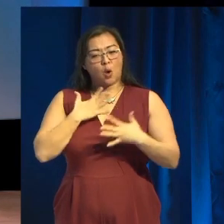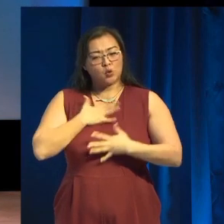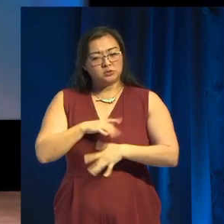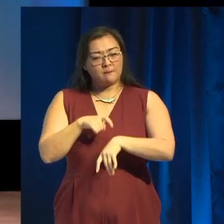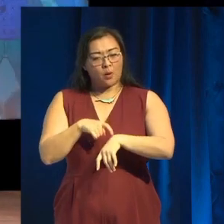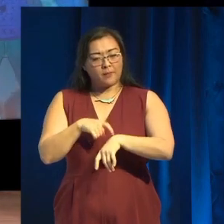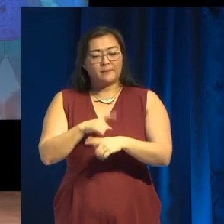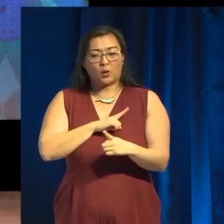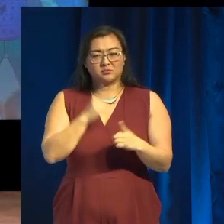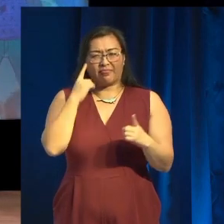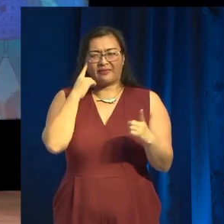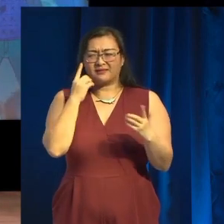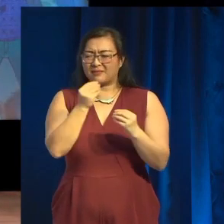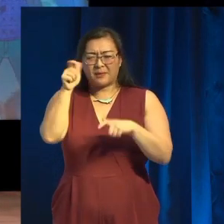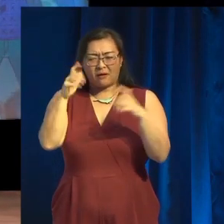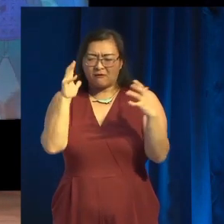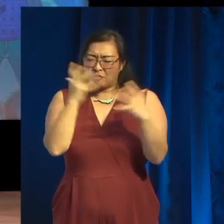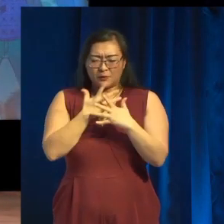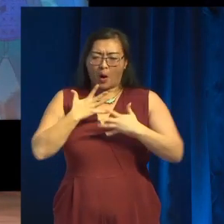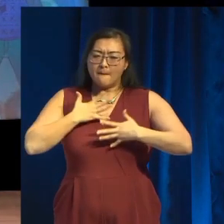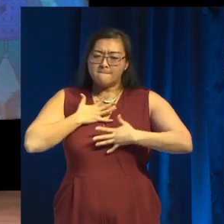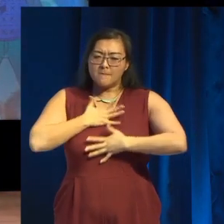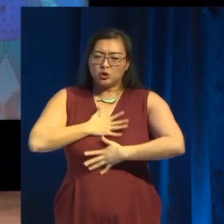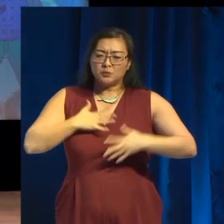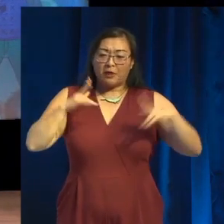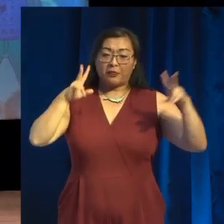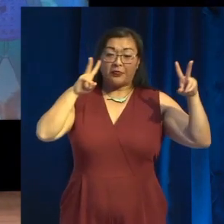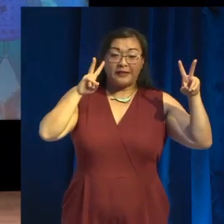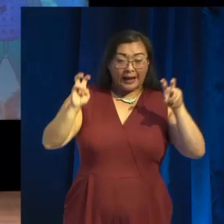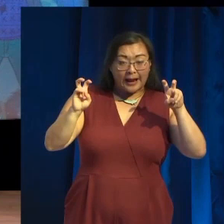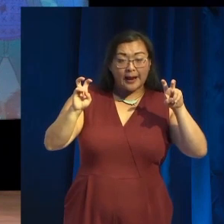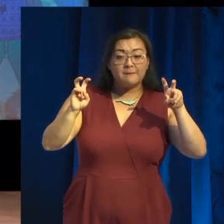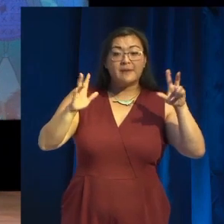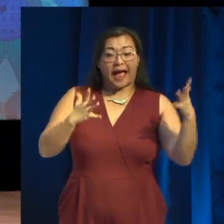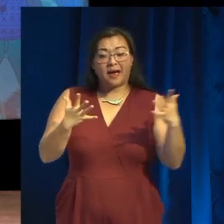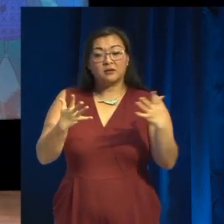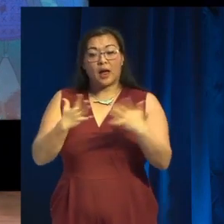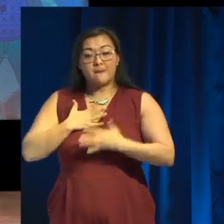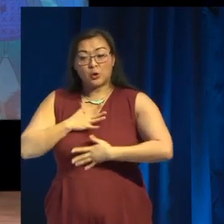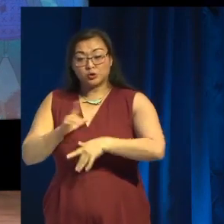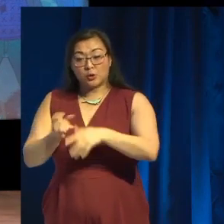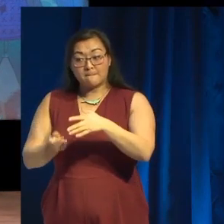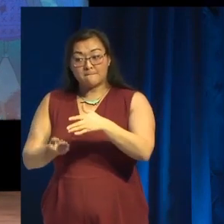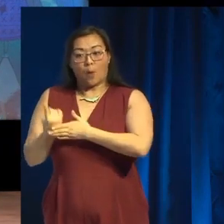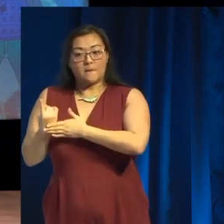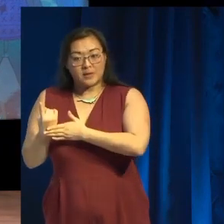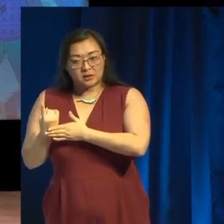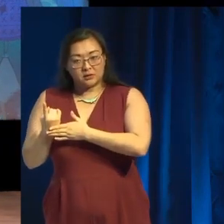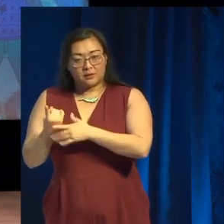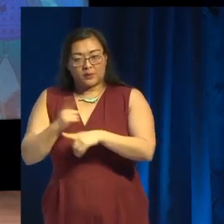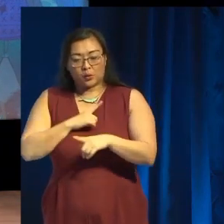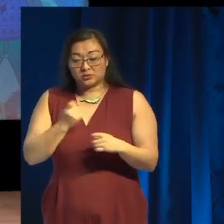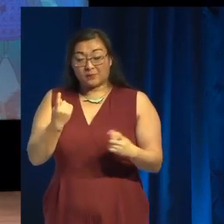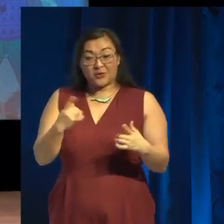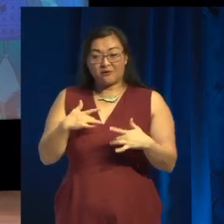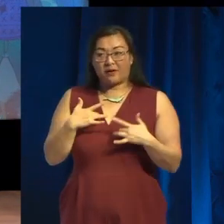theme and the emotional moment. A lot of times you would get excited about a game or a movie that's coming